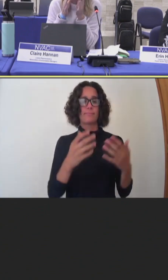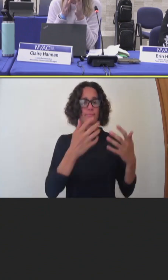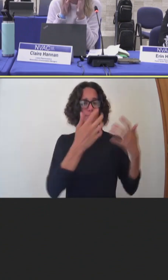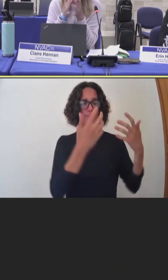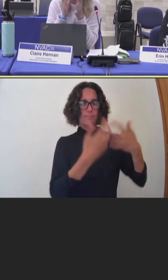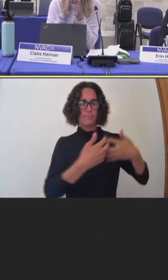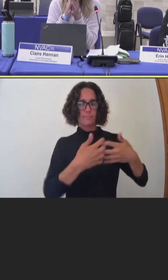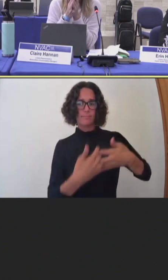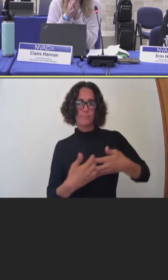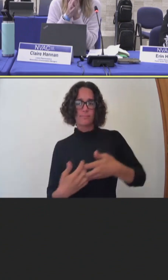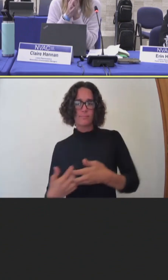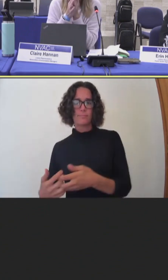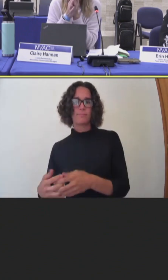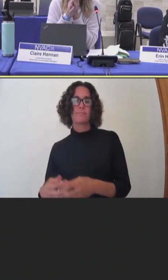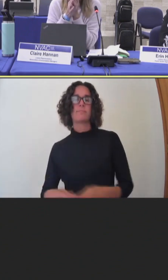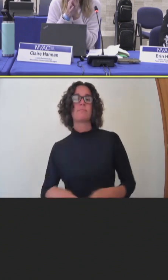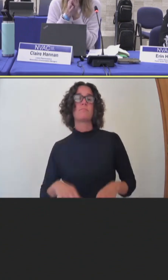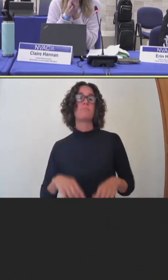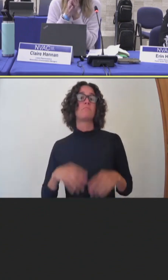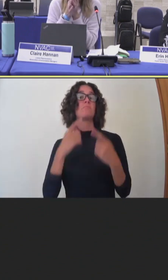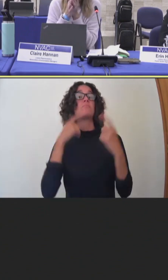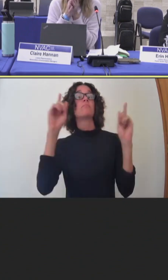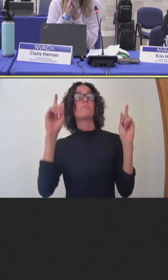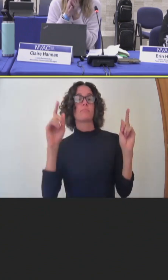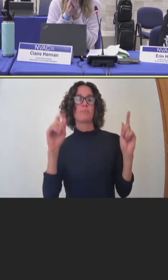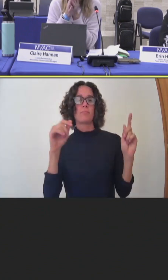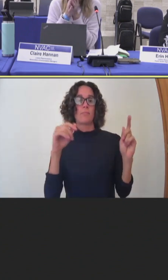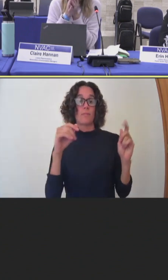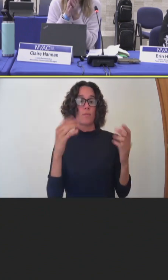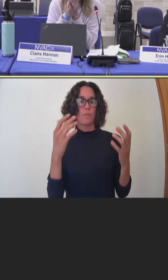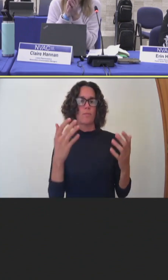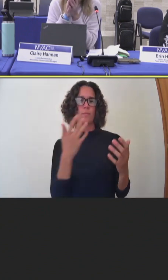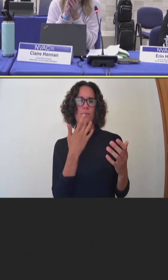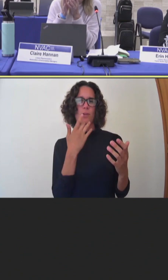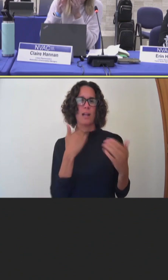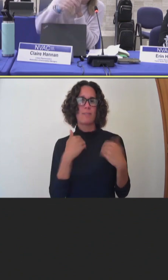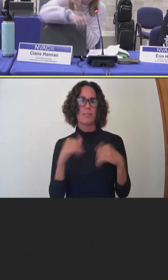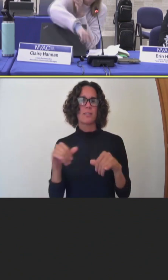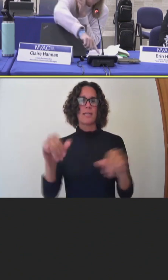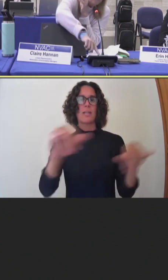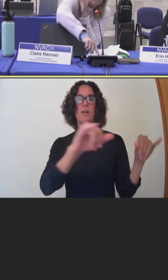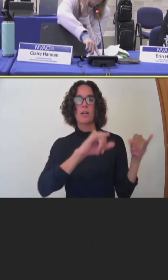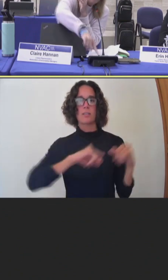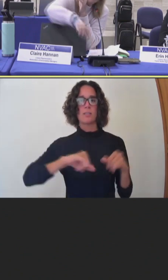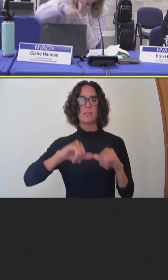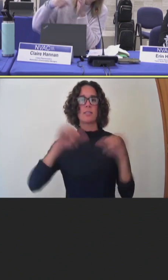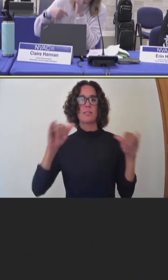Let's kind of standardize that in the future, would be great.